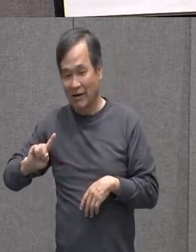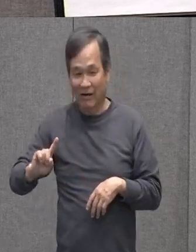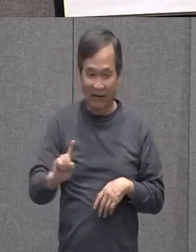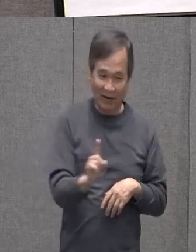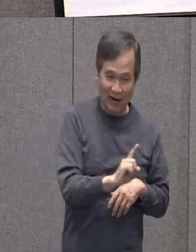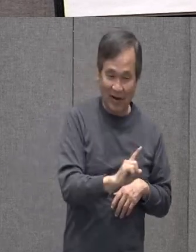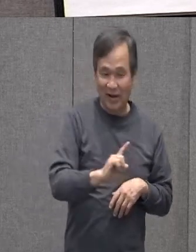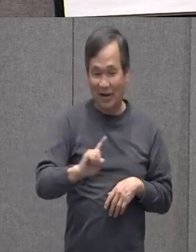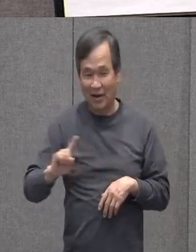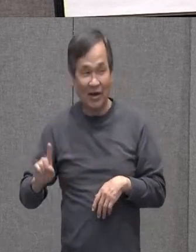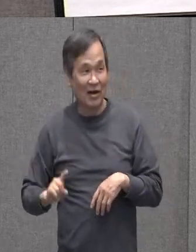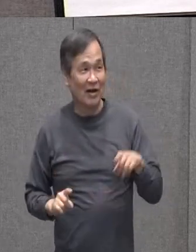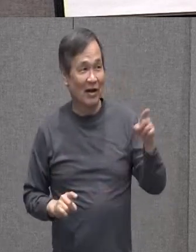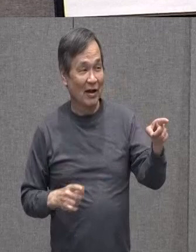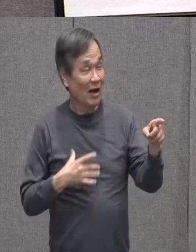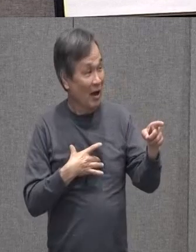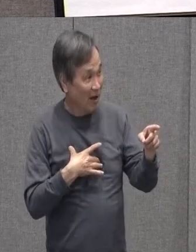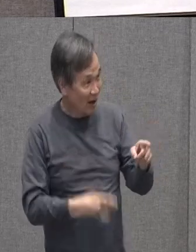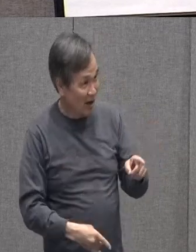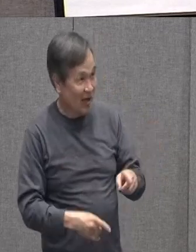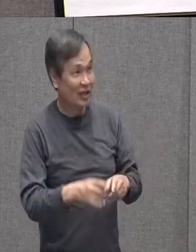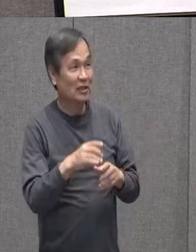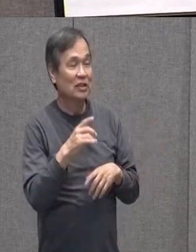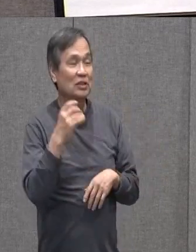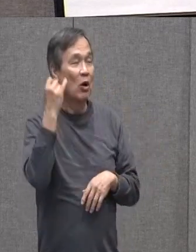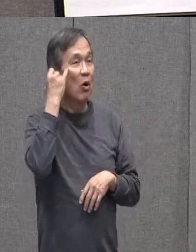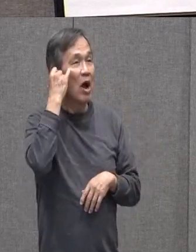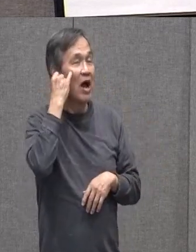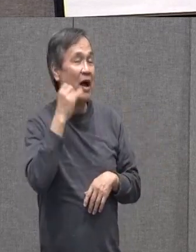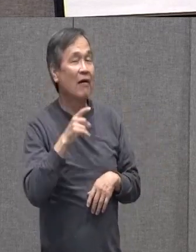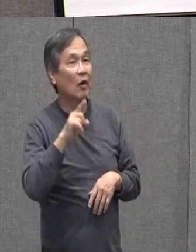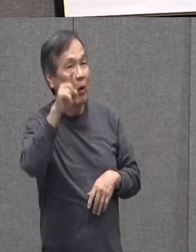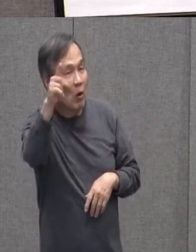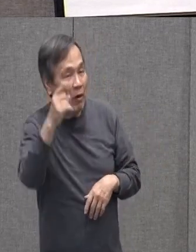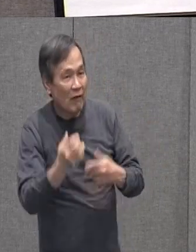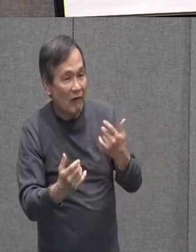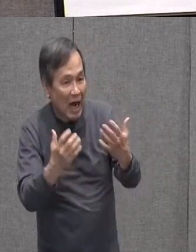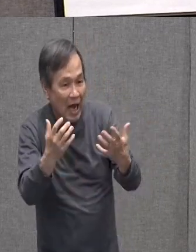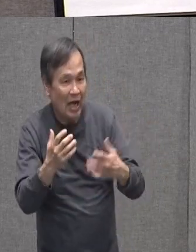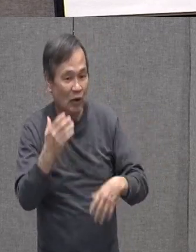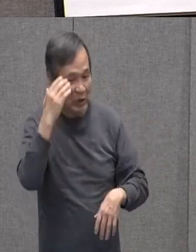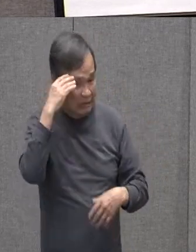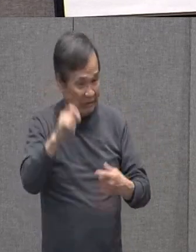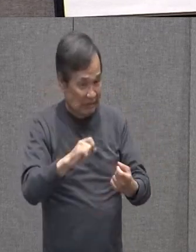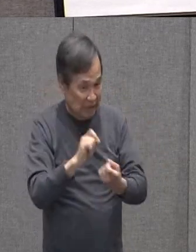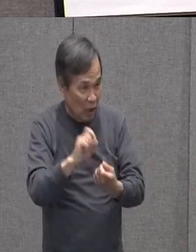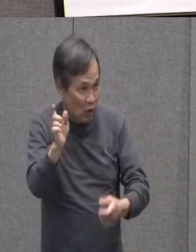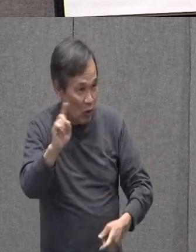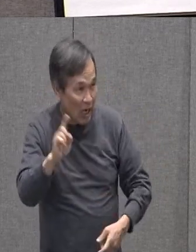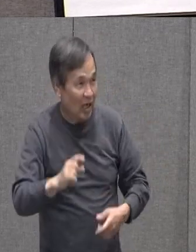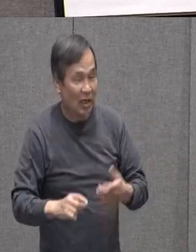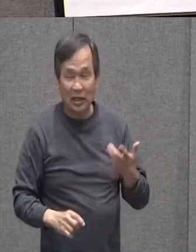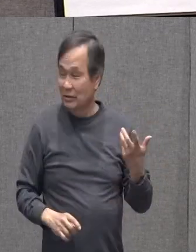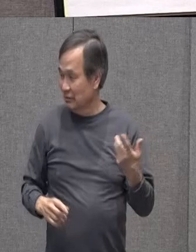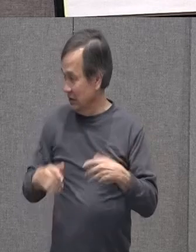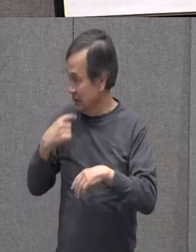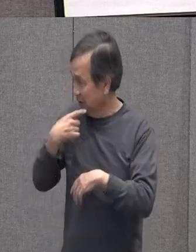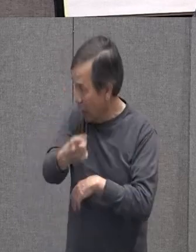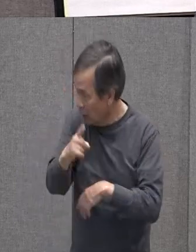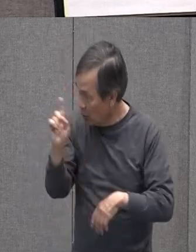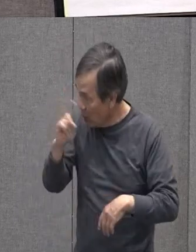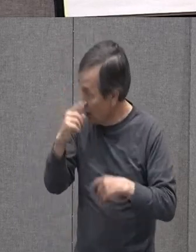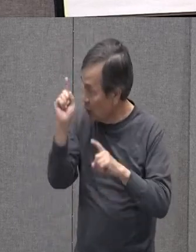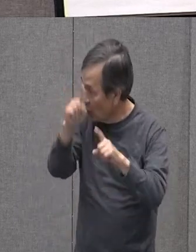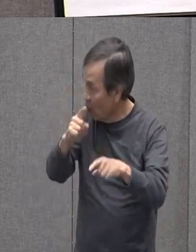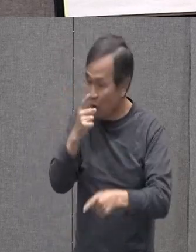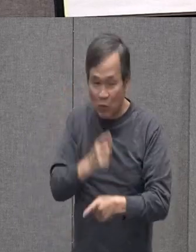it is. I like that because if it's going somewhere, like let's say a fire, we need to pinpoint where it is. It needs to go to the right place. Yeah, so having a GPS would